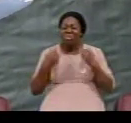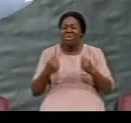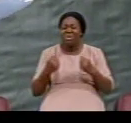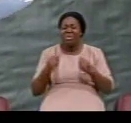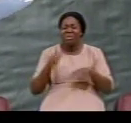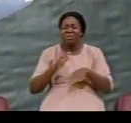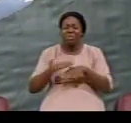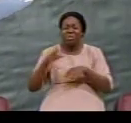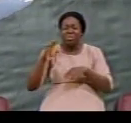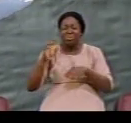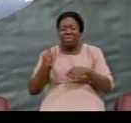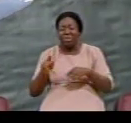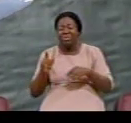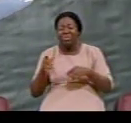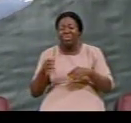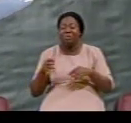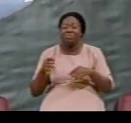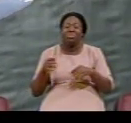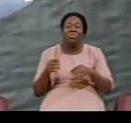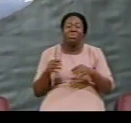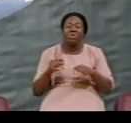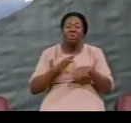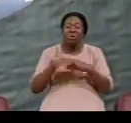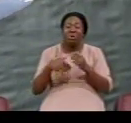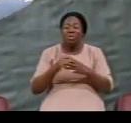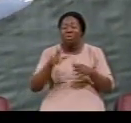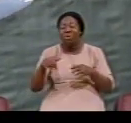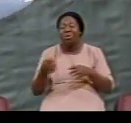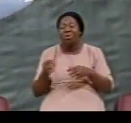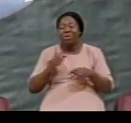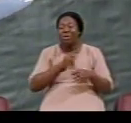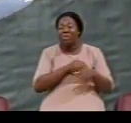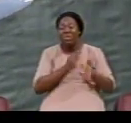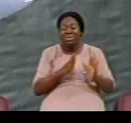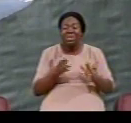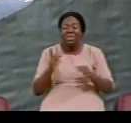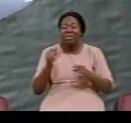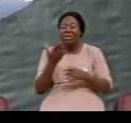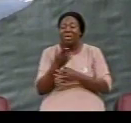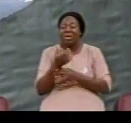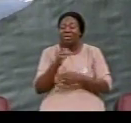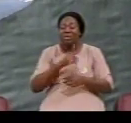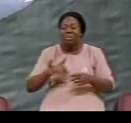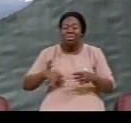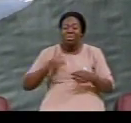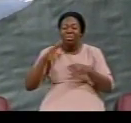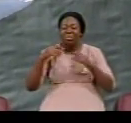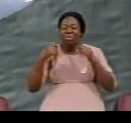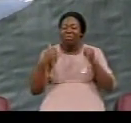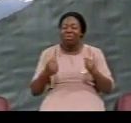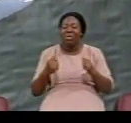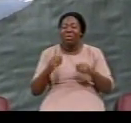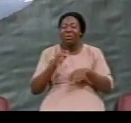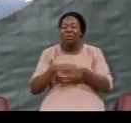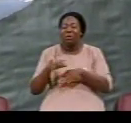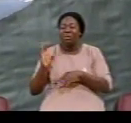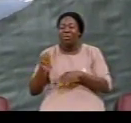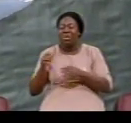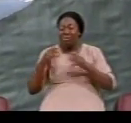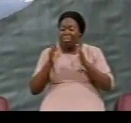God will be mighty upon them. Today, we will not leave you empty handed. Let's pray.